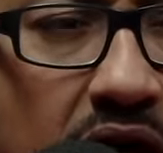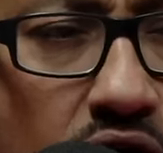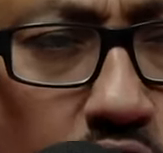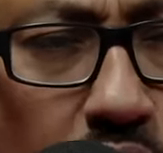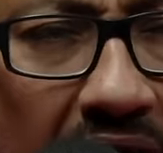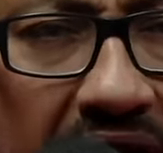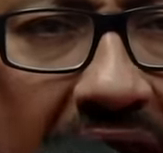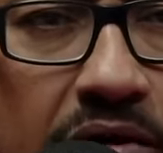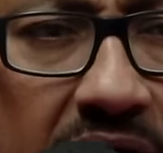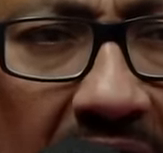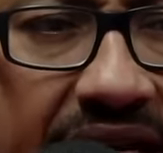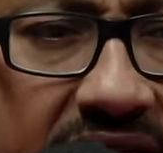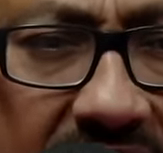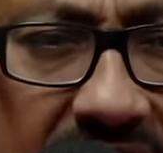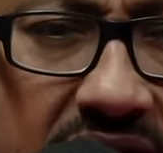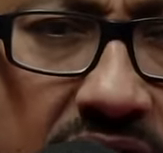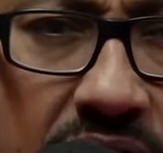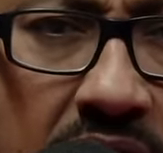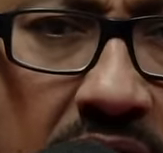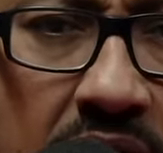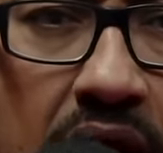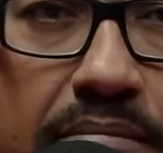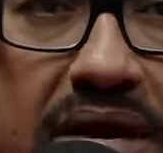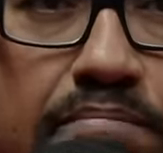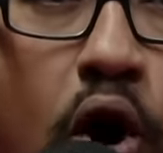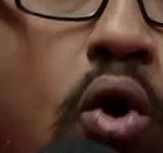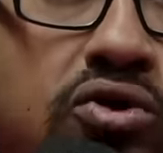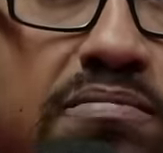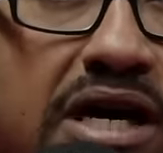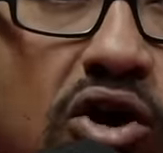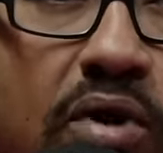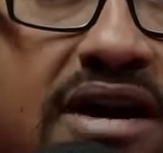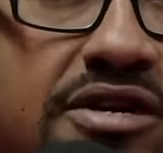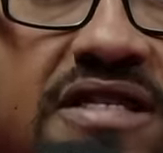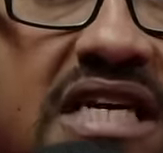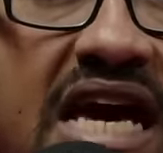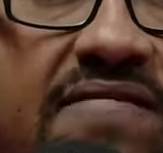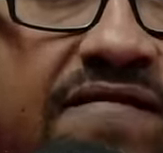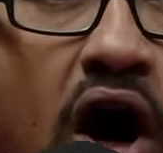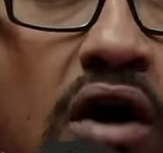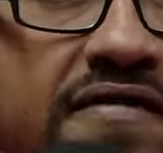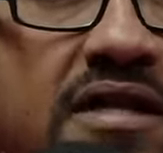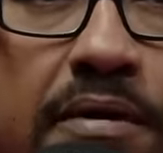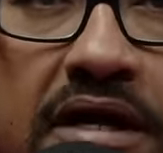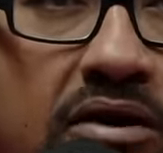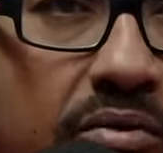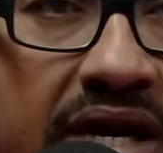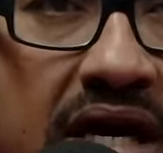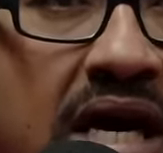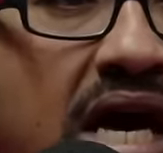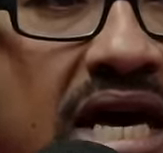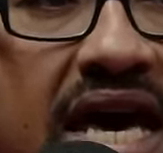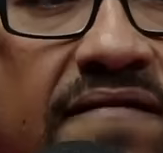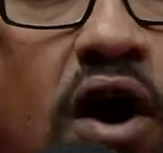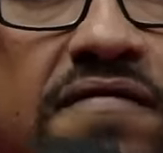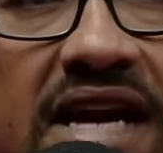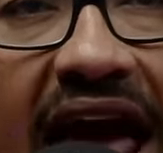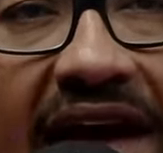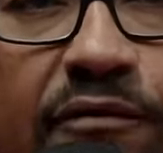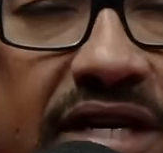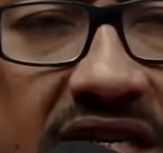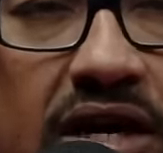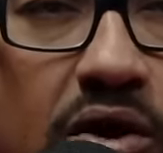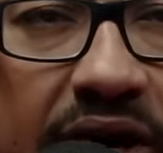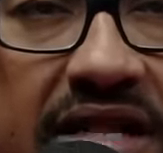righteous. Do not allow the lies to continue. Be bold. Be courageous. Get involved in the political arena. Get involved